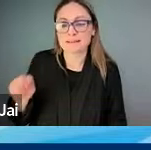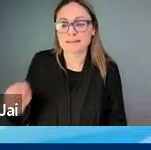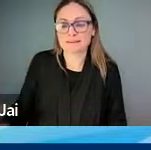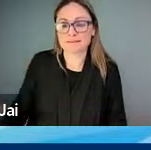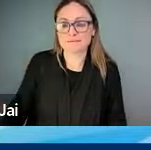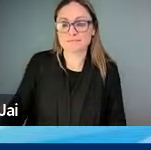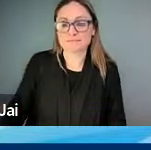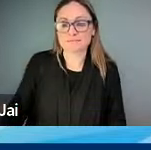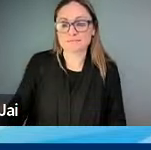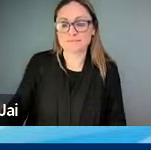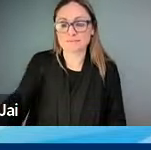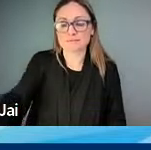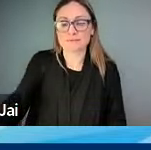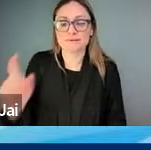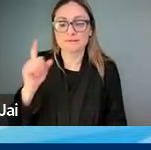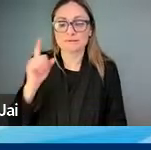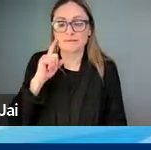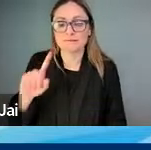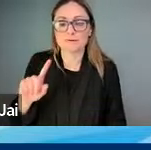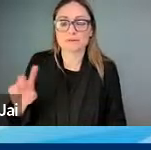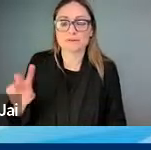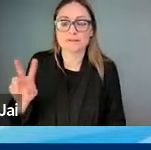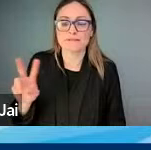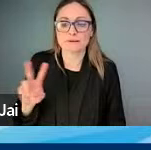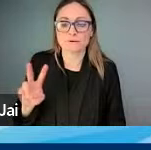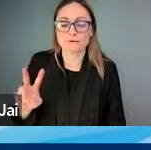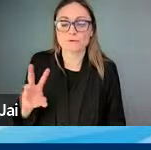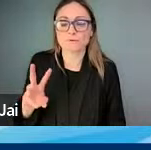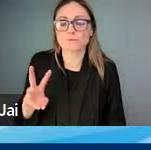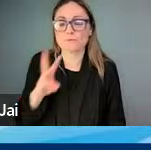you for the Vancouver Waterfront Transit Station.